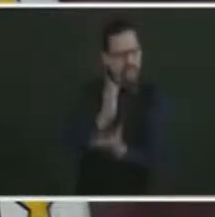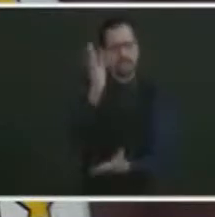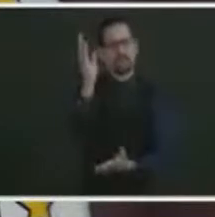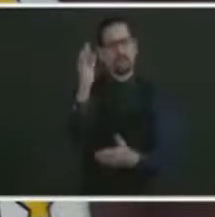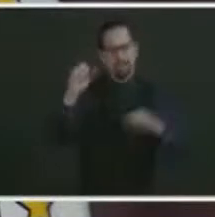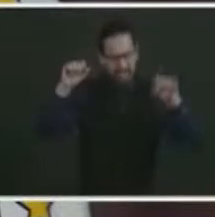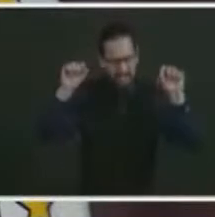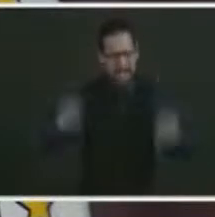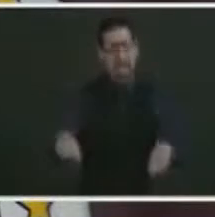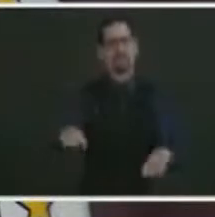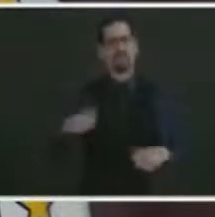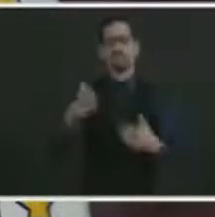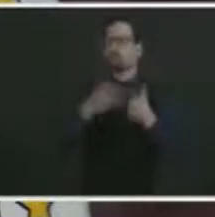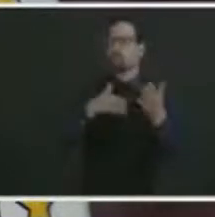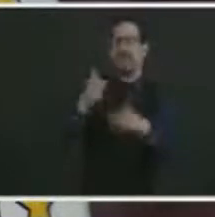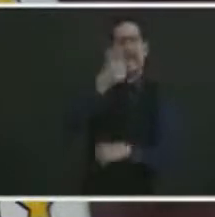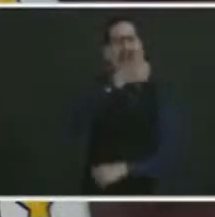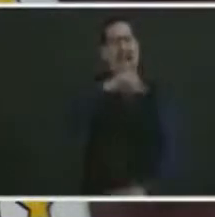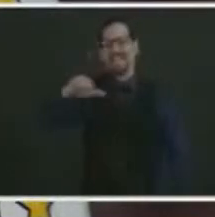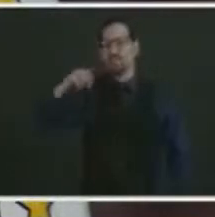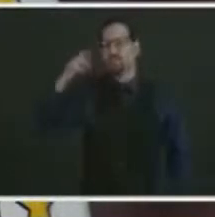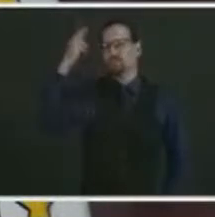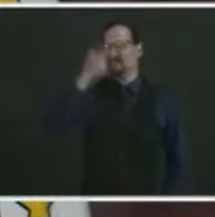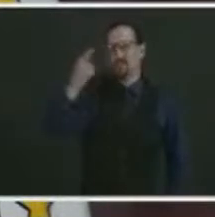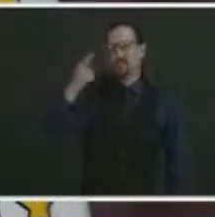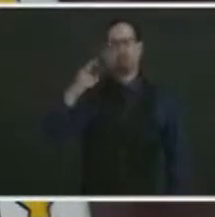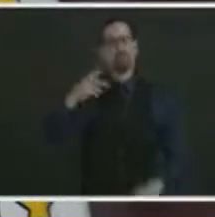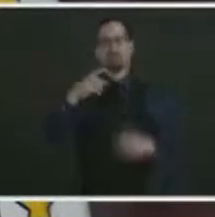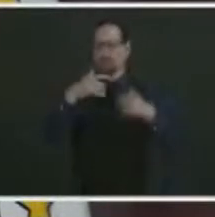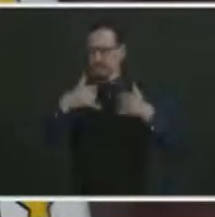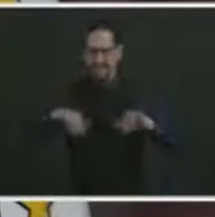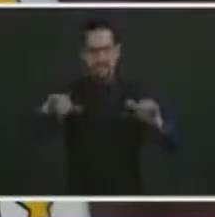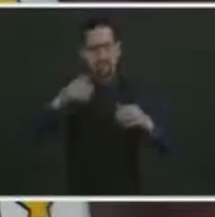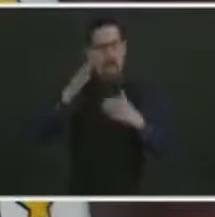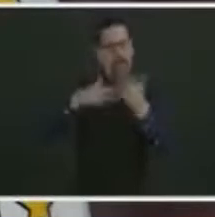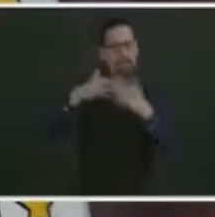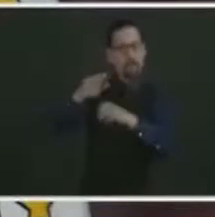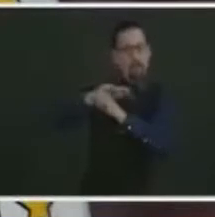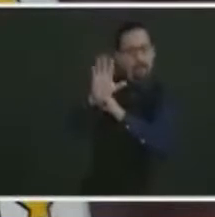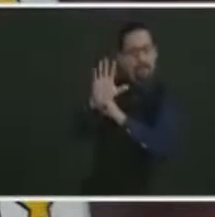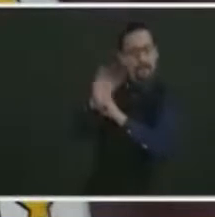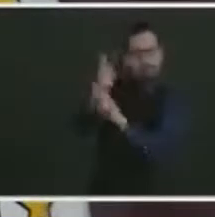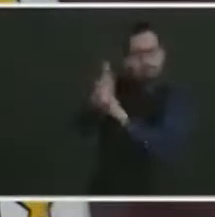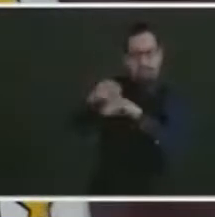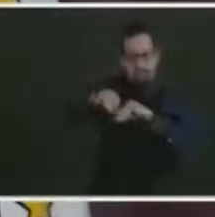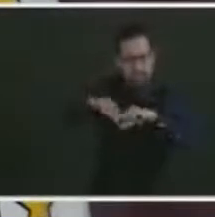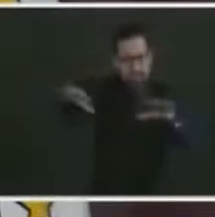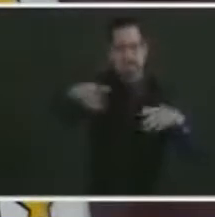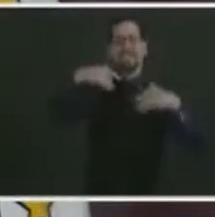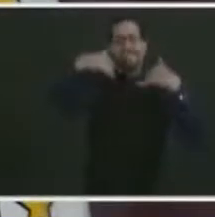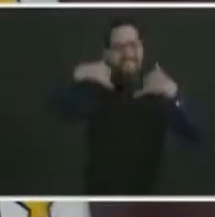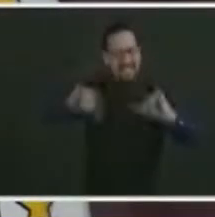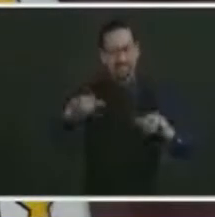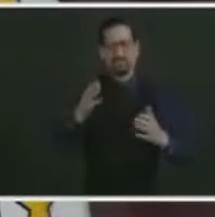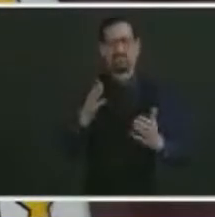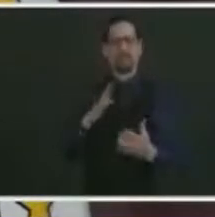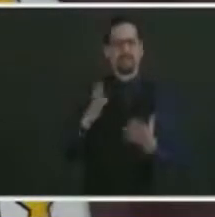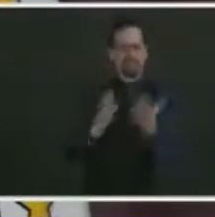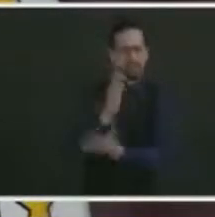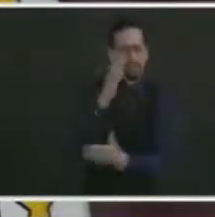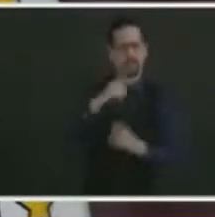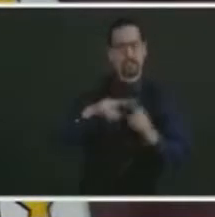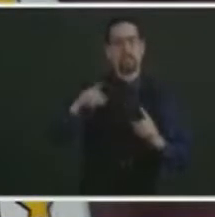the crisis, the COVID crisis, so that people can participate in democracy and advocate for change.